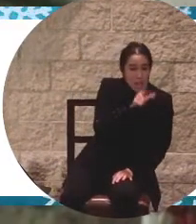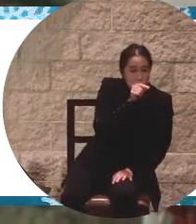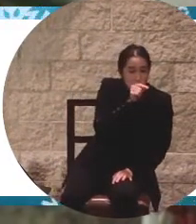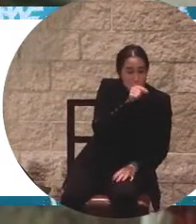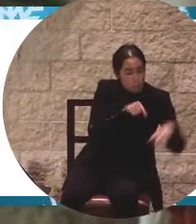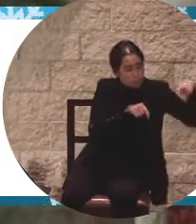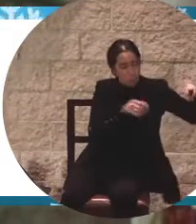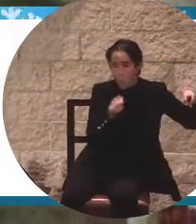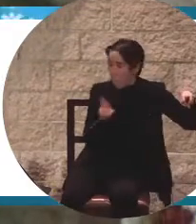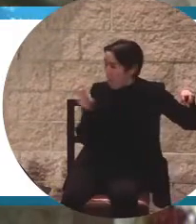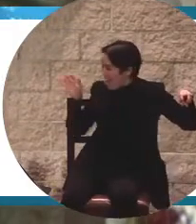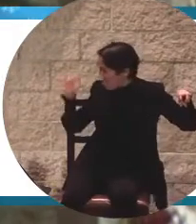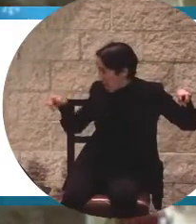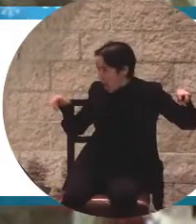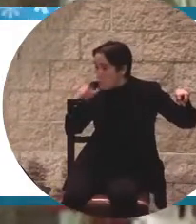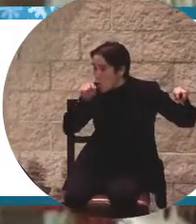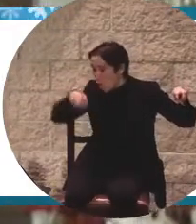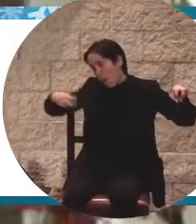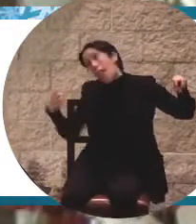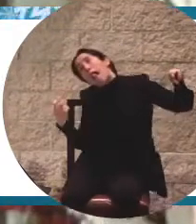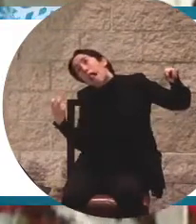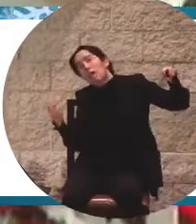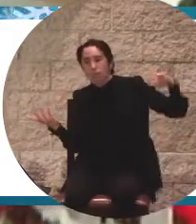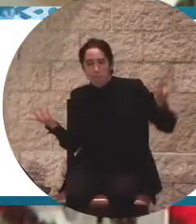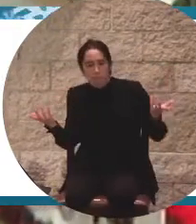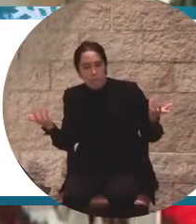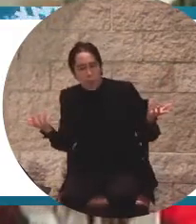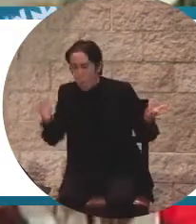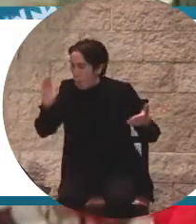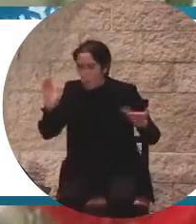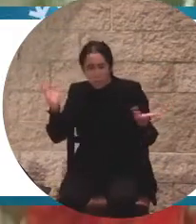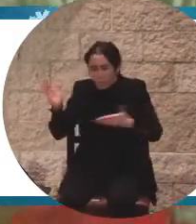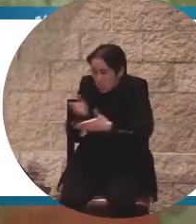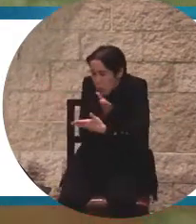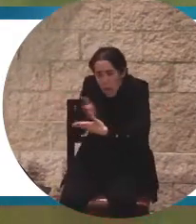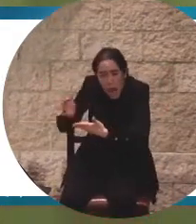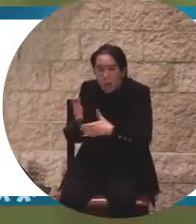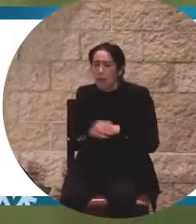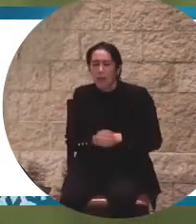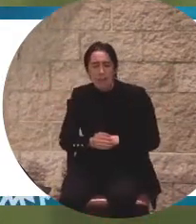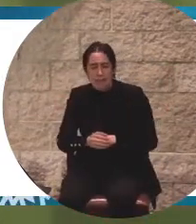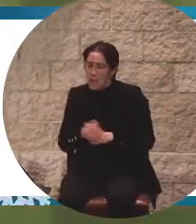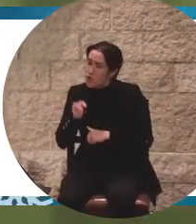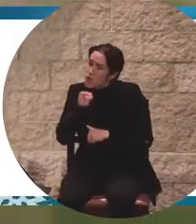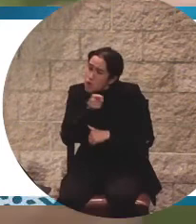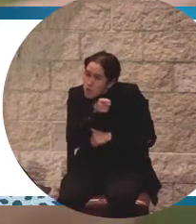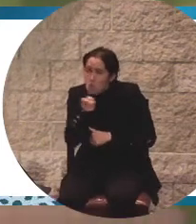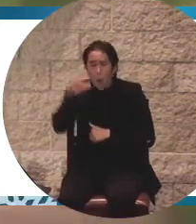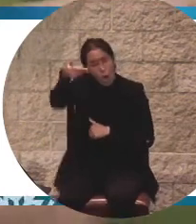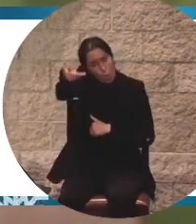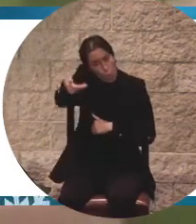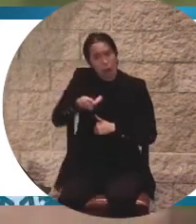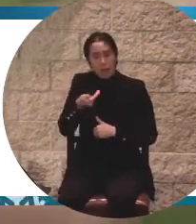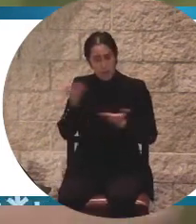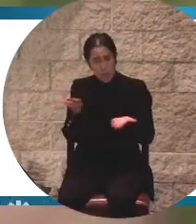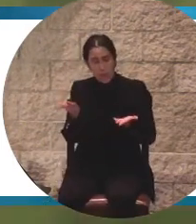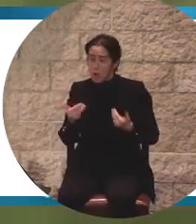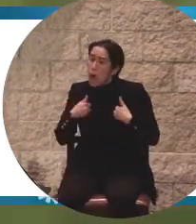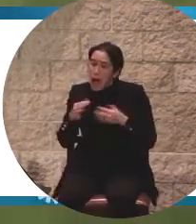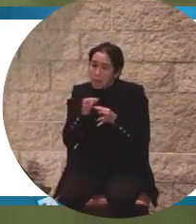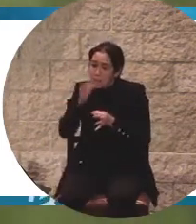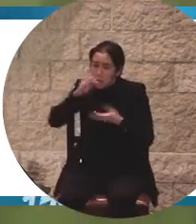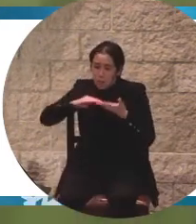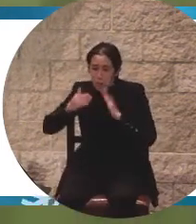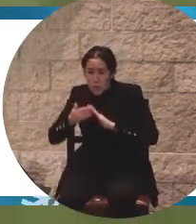are welcome here. You have a spiritual community that can take you, whether you're perched